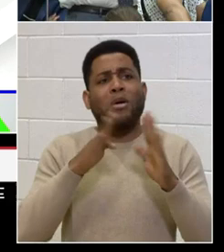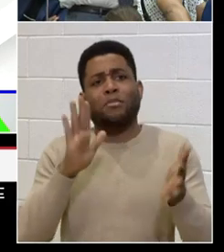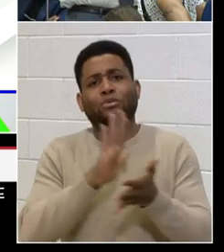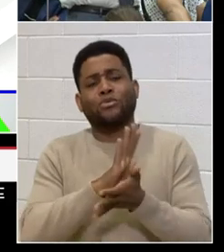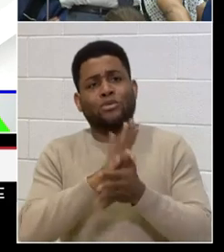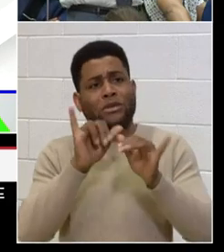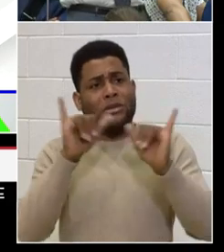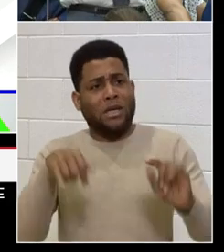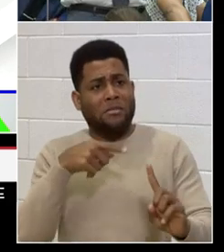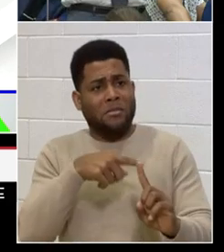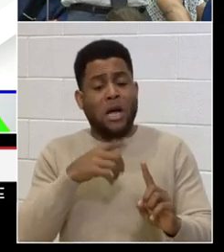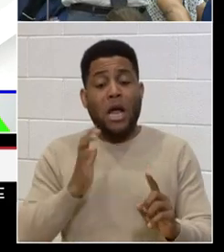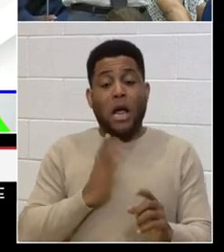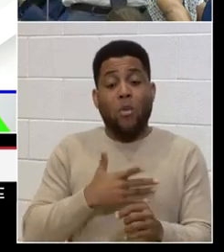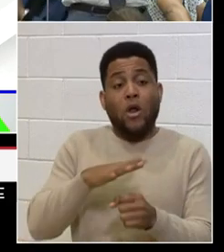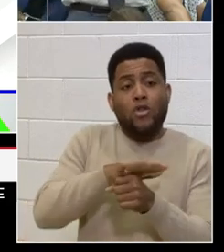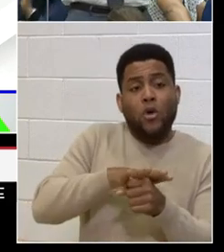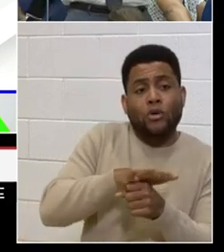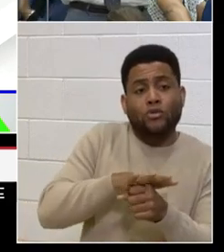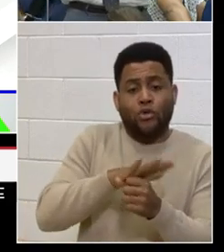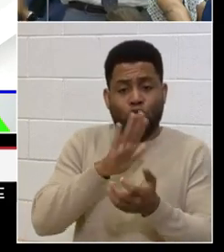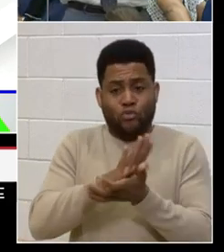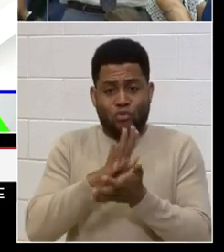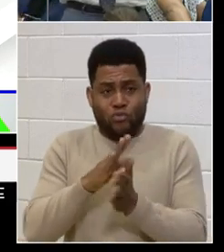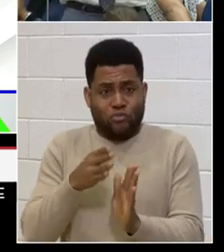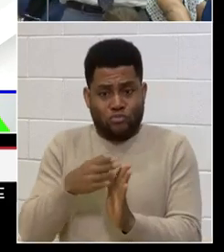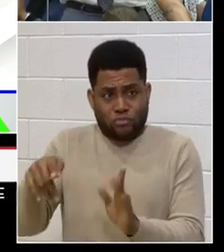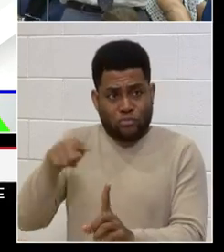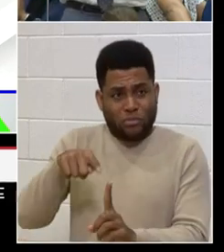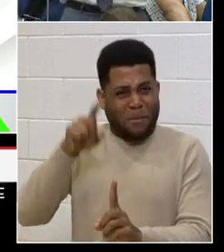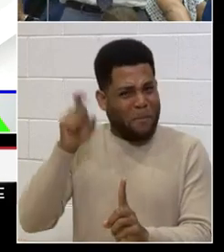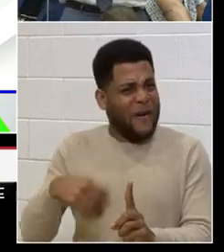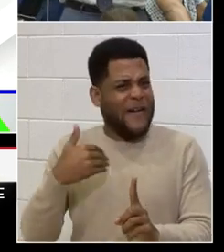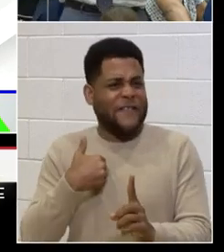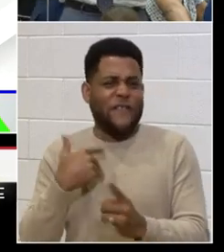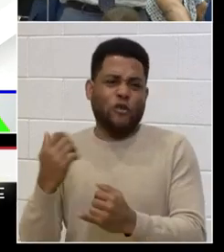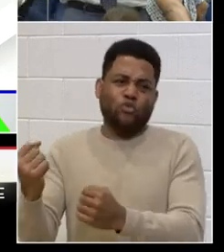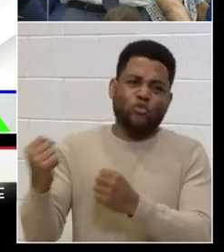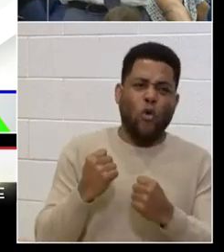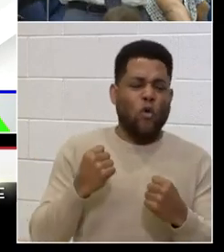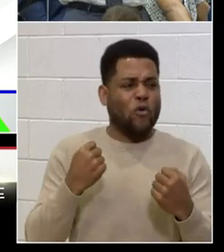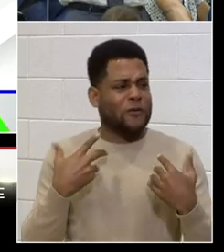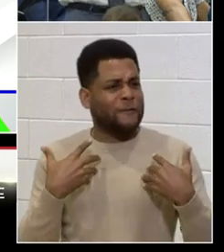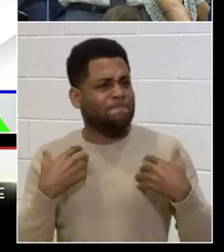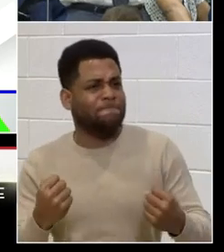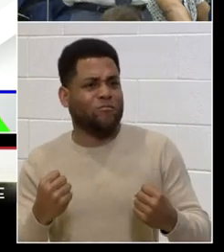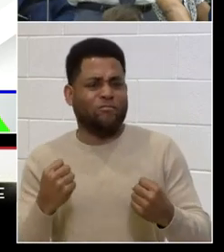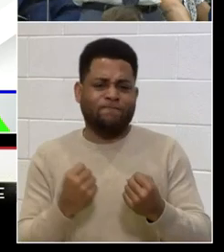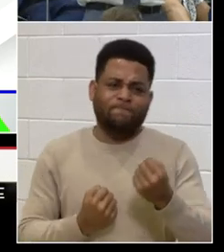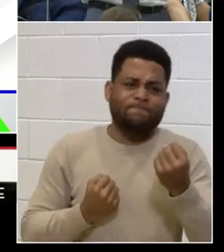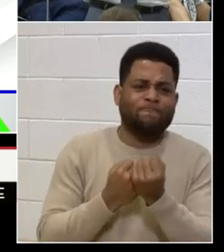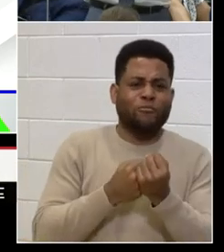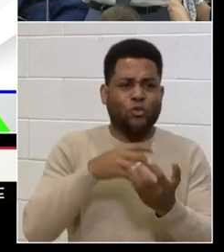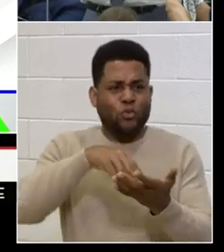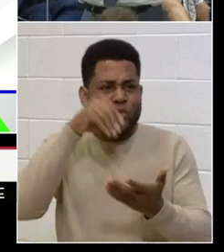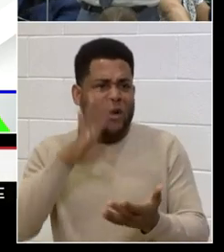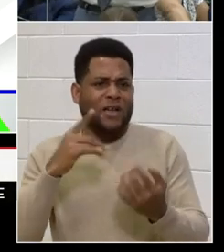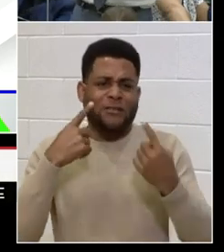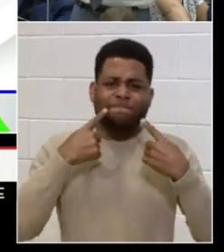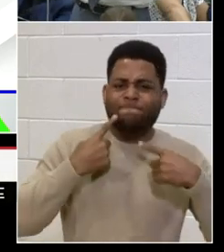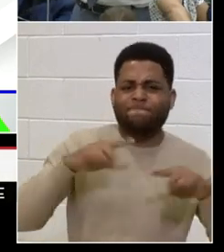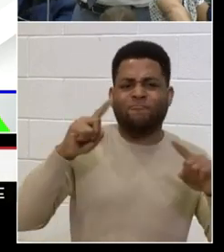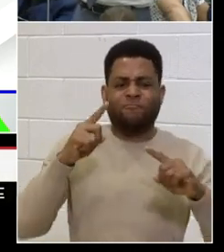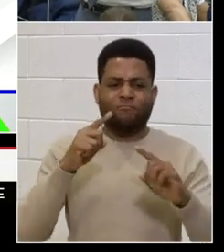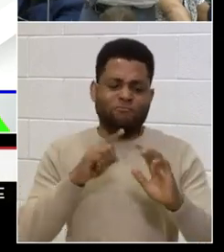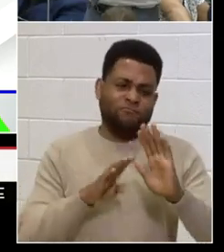schools. Neighborhoods have got to be strong and healthy for our neighborhood schools to thrive. So an expensive